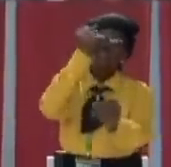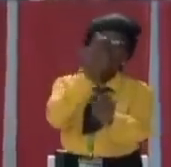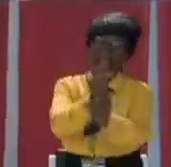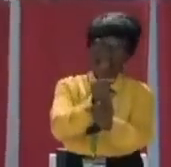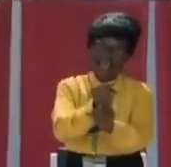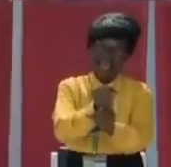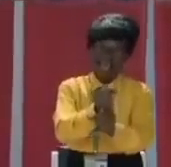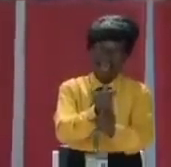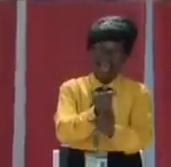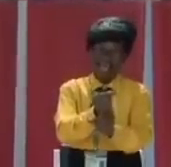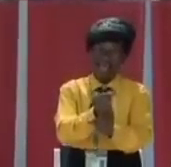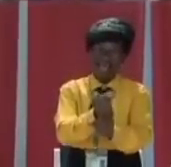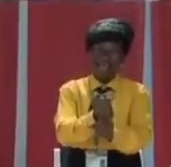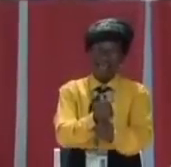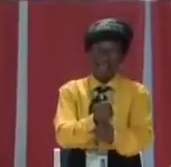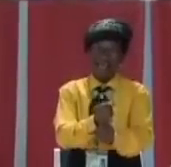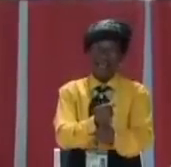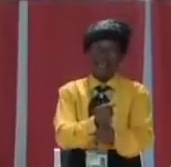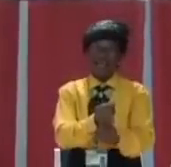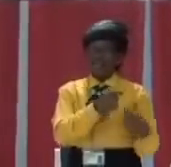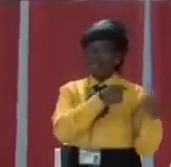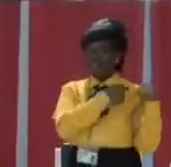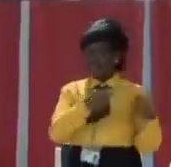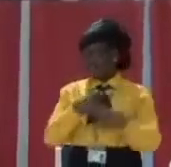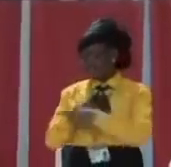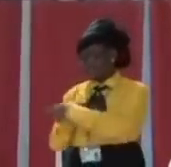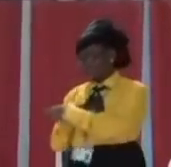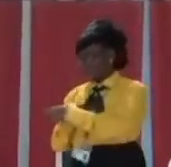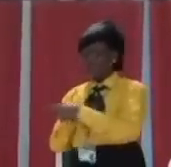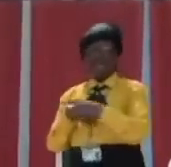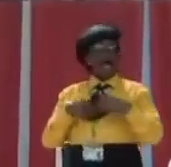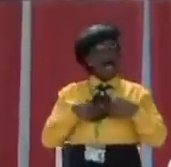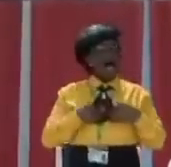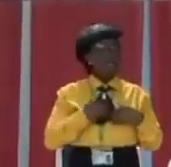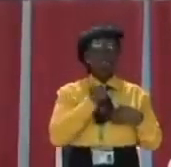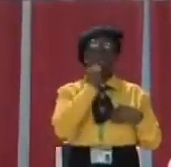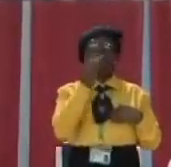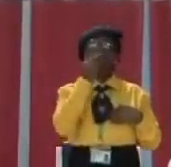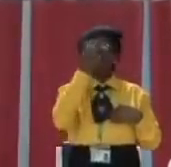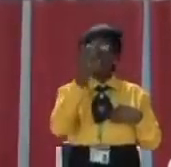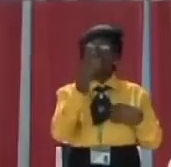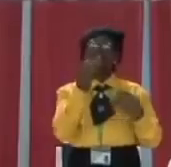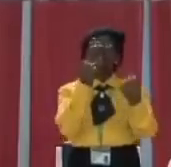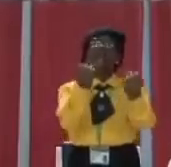And since I've not seen many of you this year, I say Happy New Year to you all.